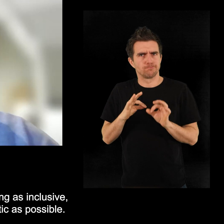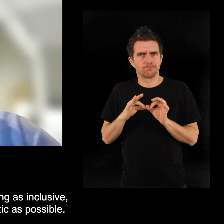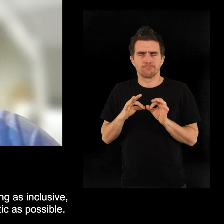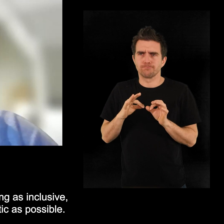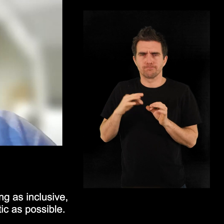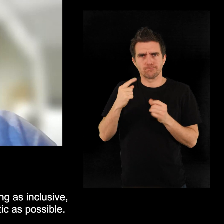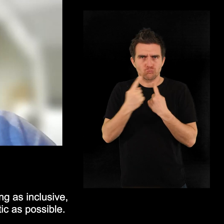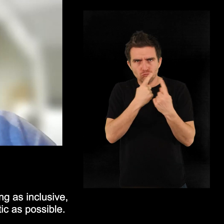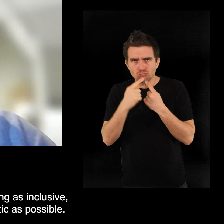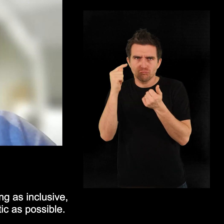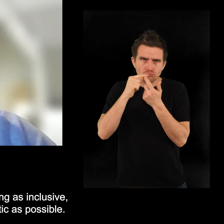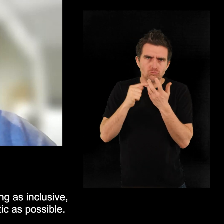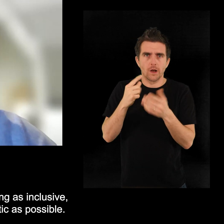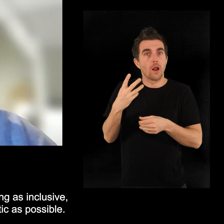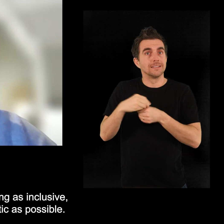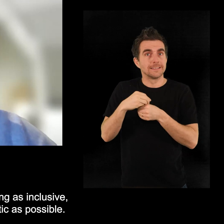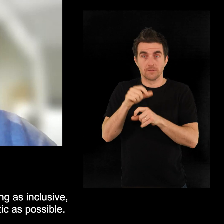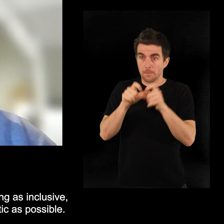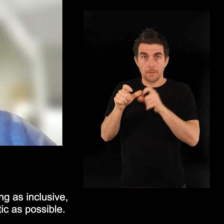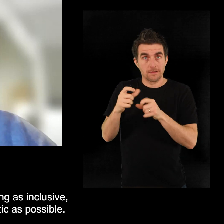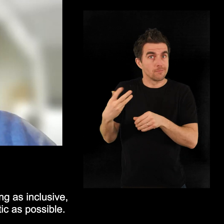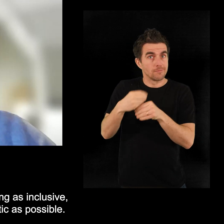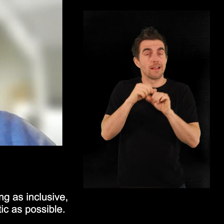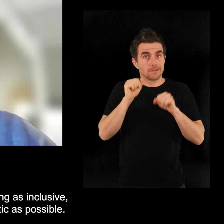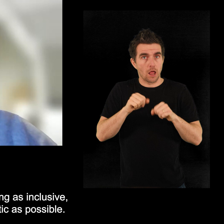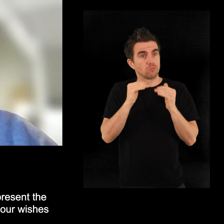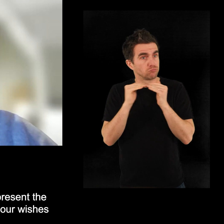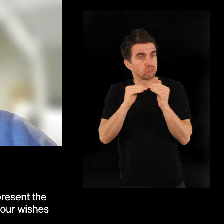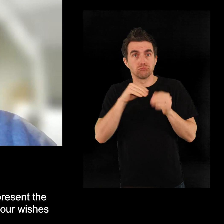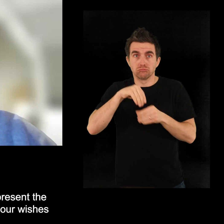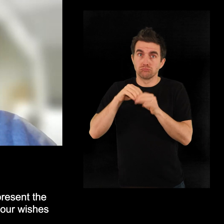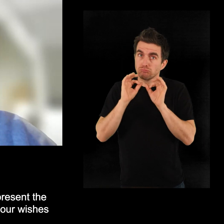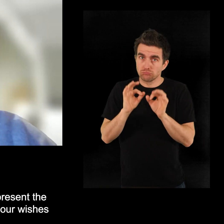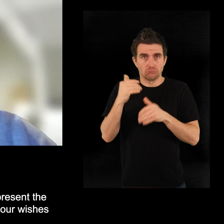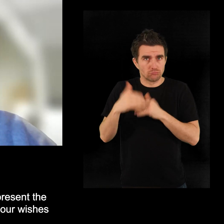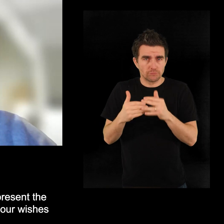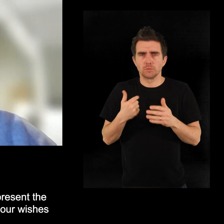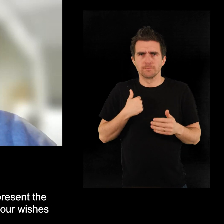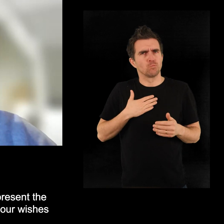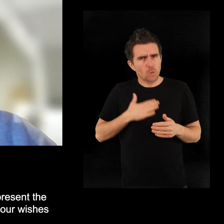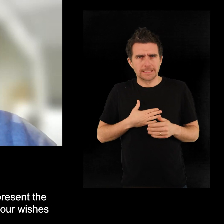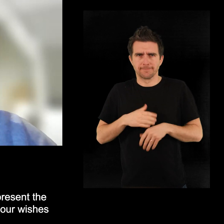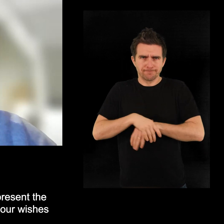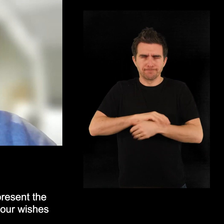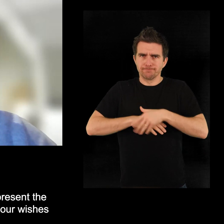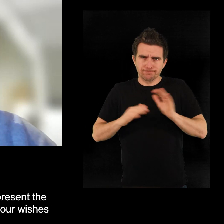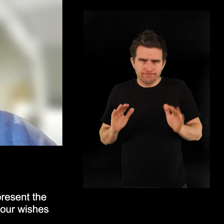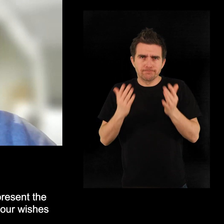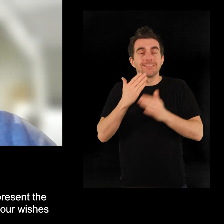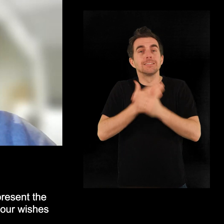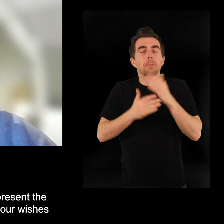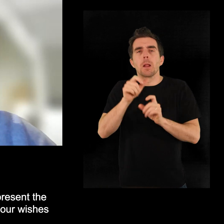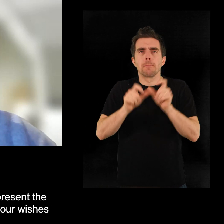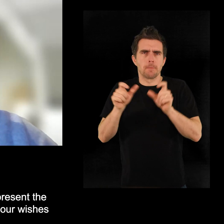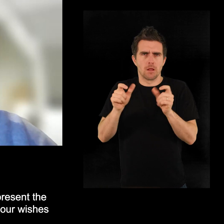inclusive, representative, and democratic as possible. In doing this, we strive to represent the diversity of